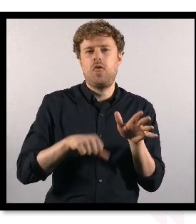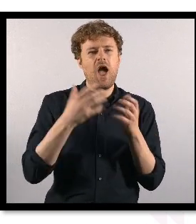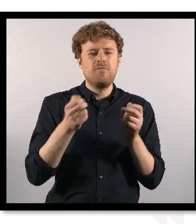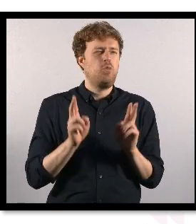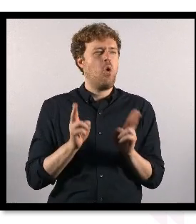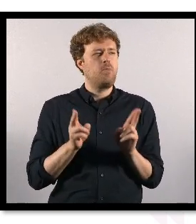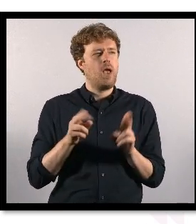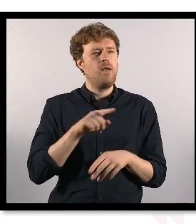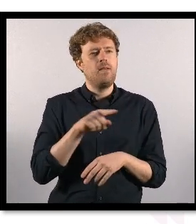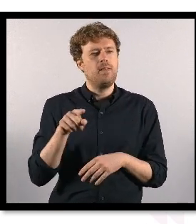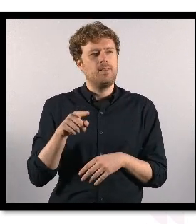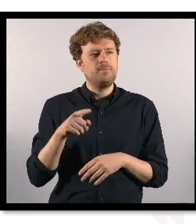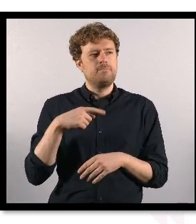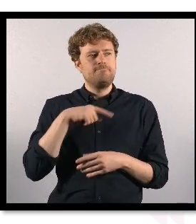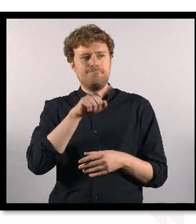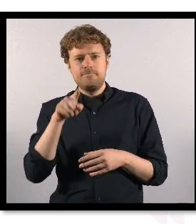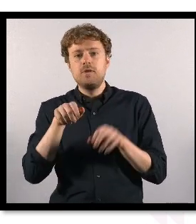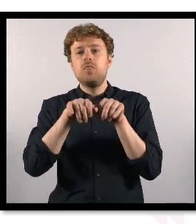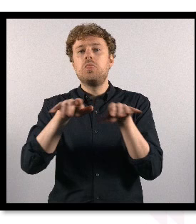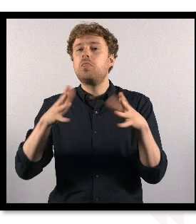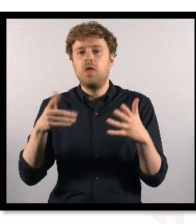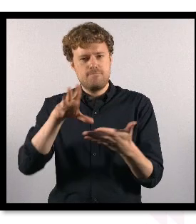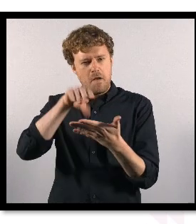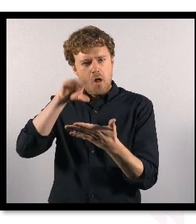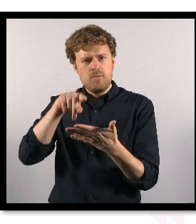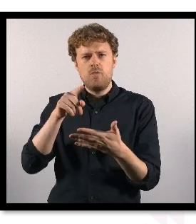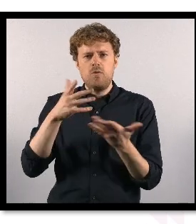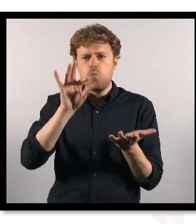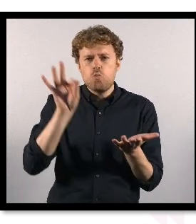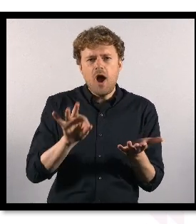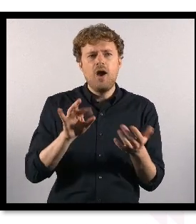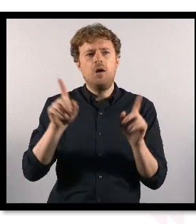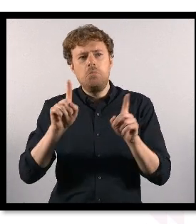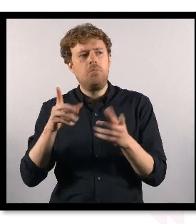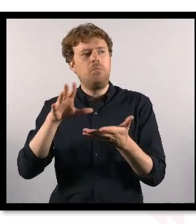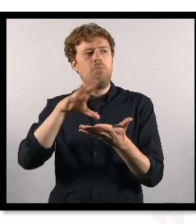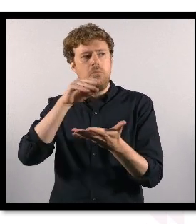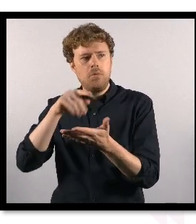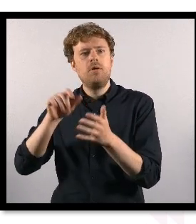of them resulting with archival. And currently we have 13 projects within this status.